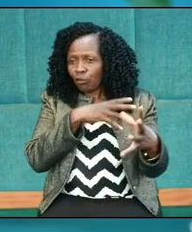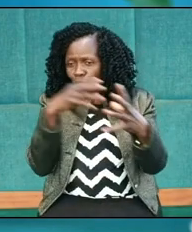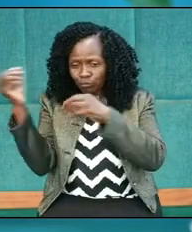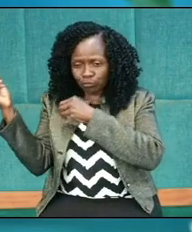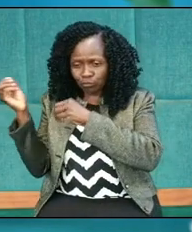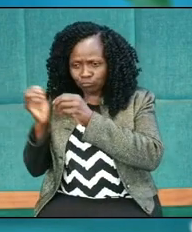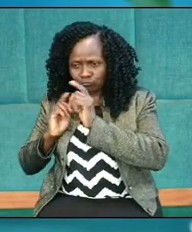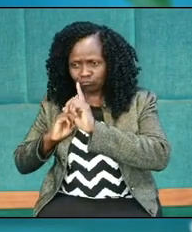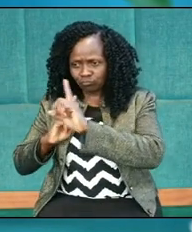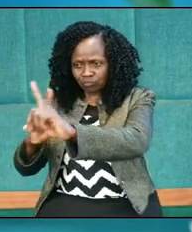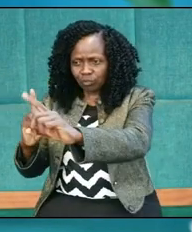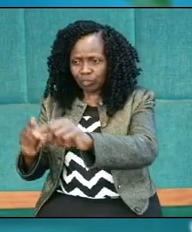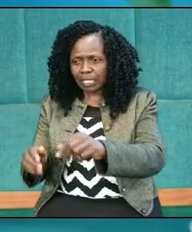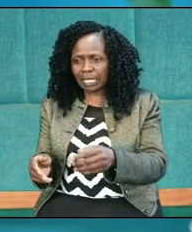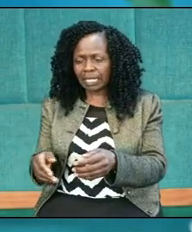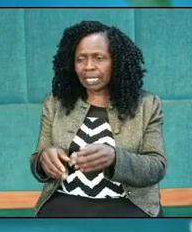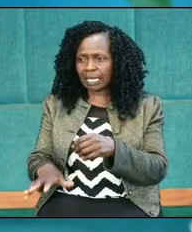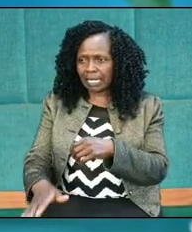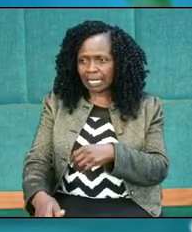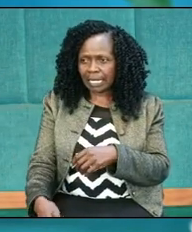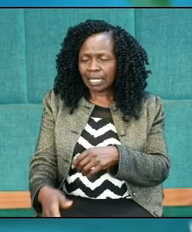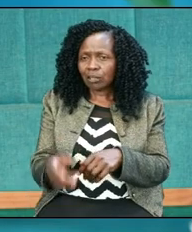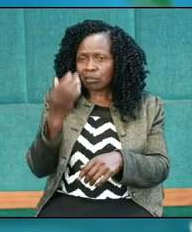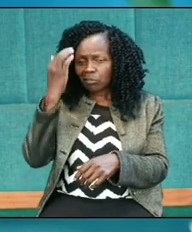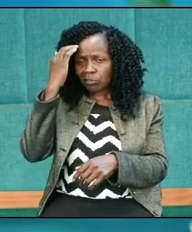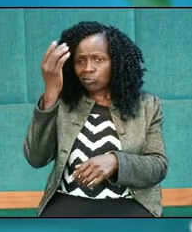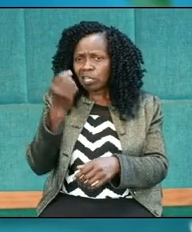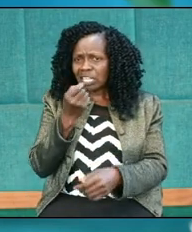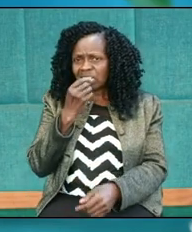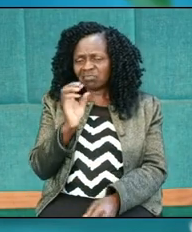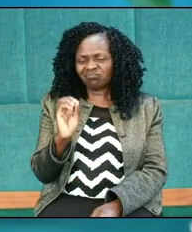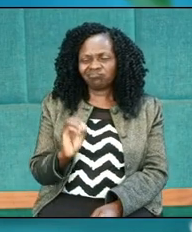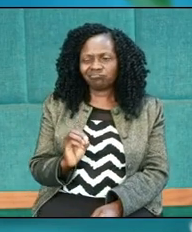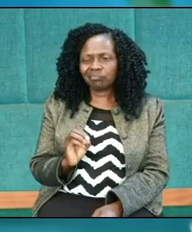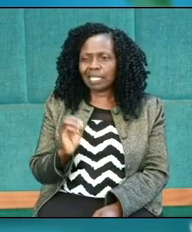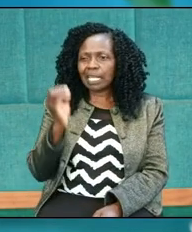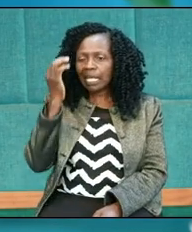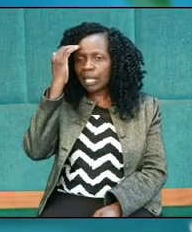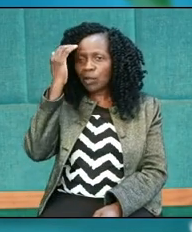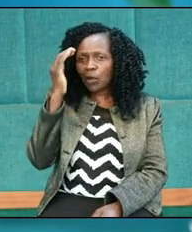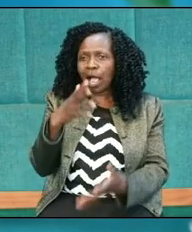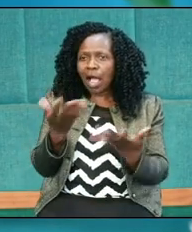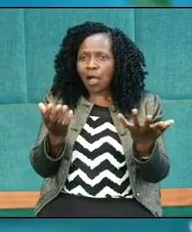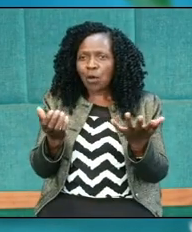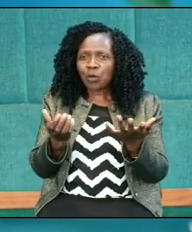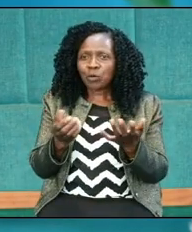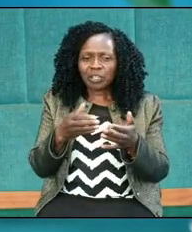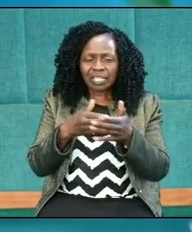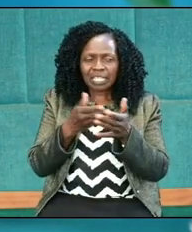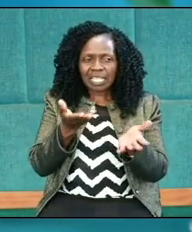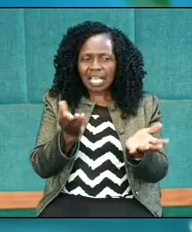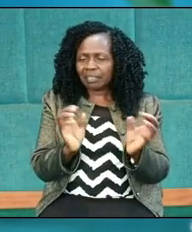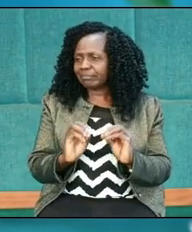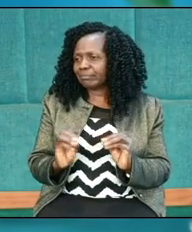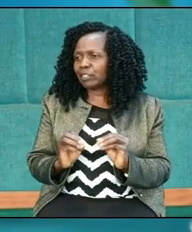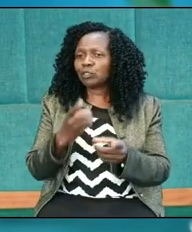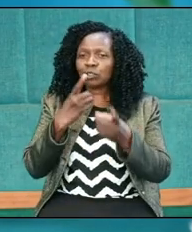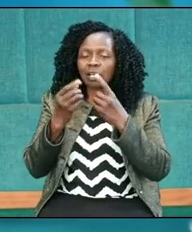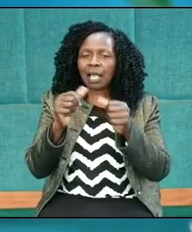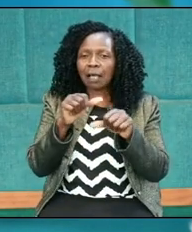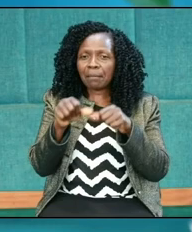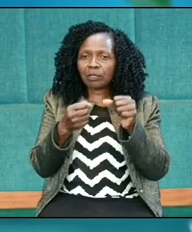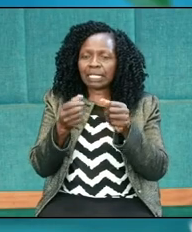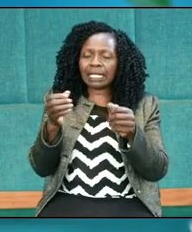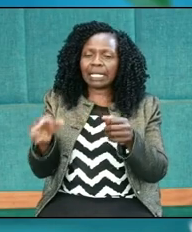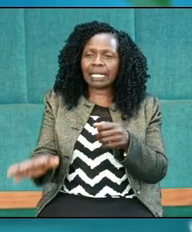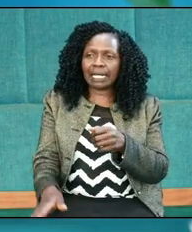leg. They don't even know whether you have eaten. They don't even know how you reached there. They will be talking about the